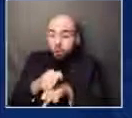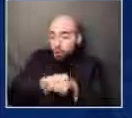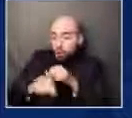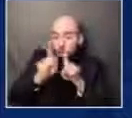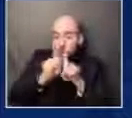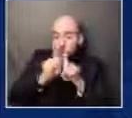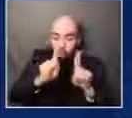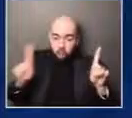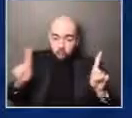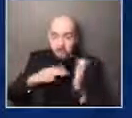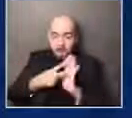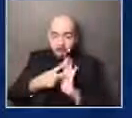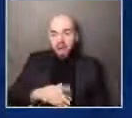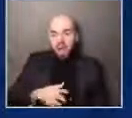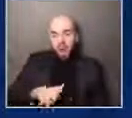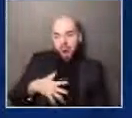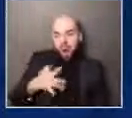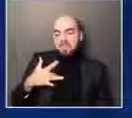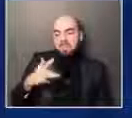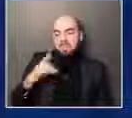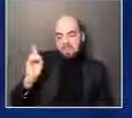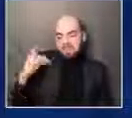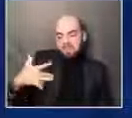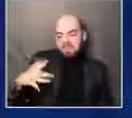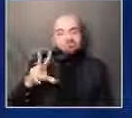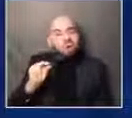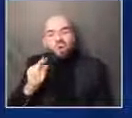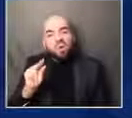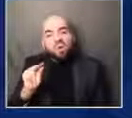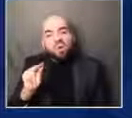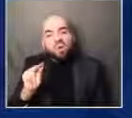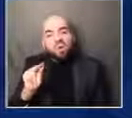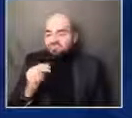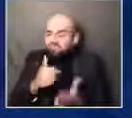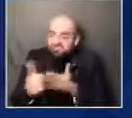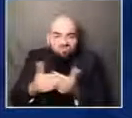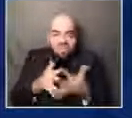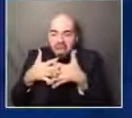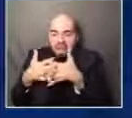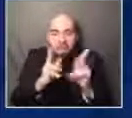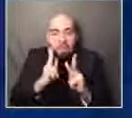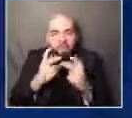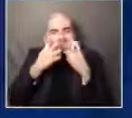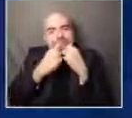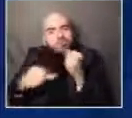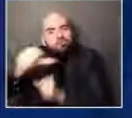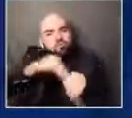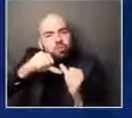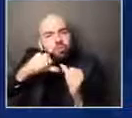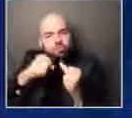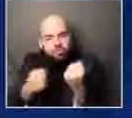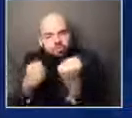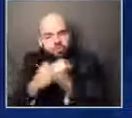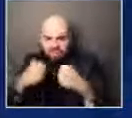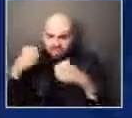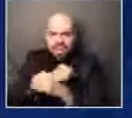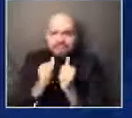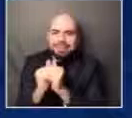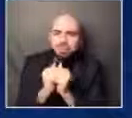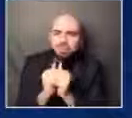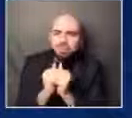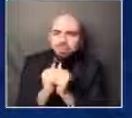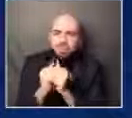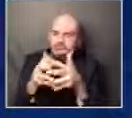come together to heal the soul of this country so that we can effectively address this crisis as one country where